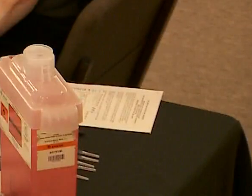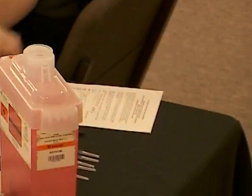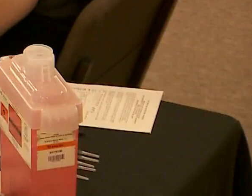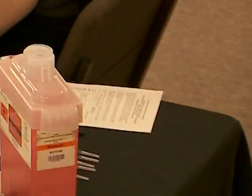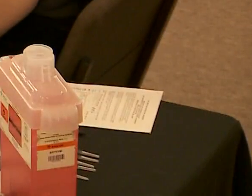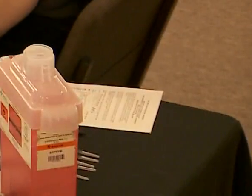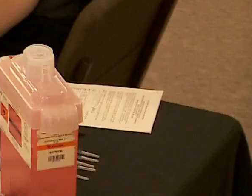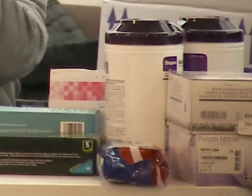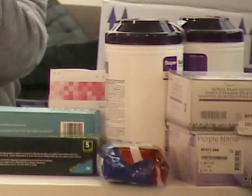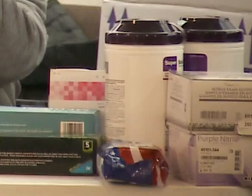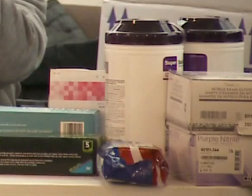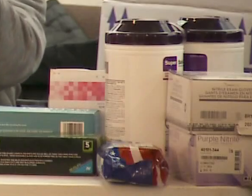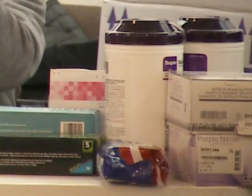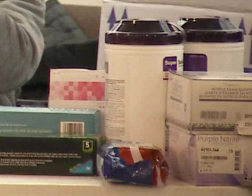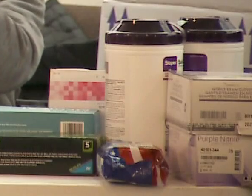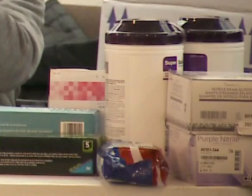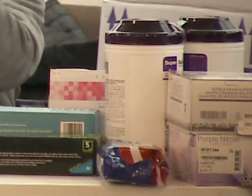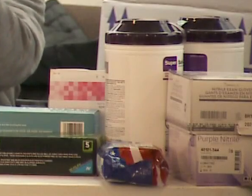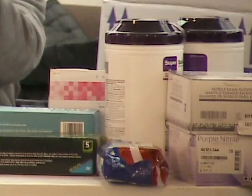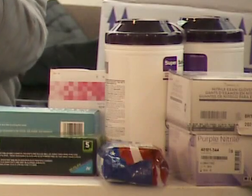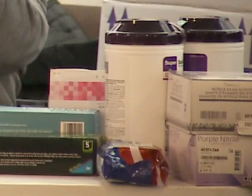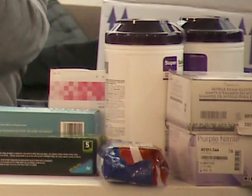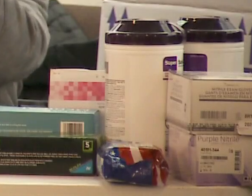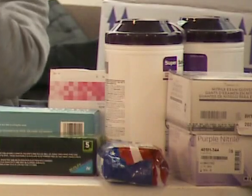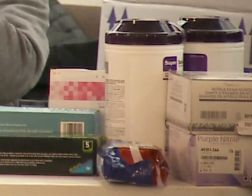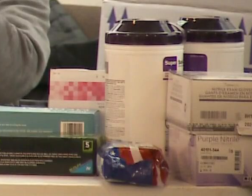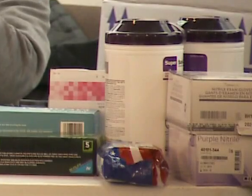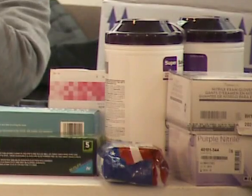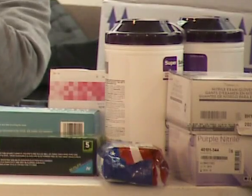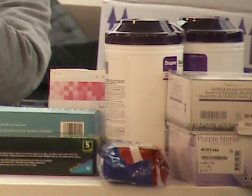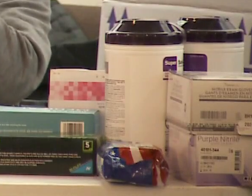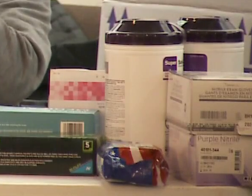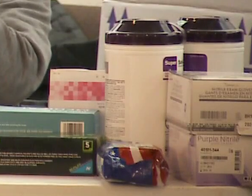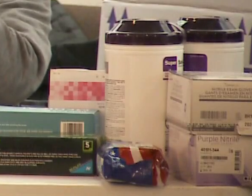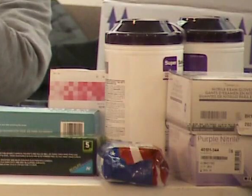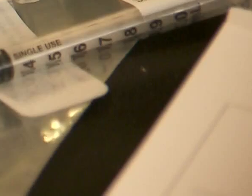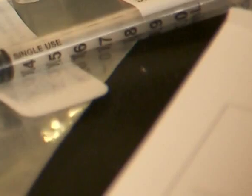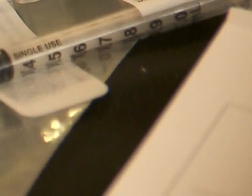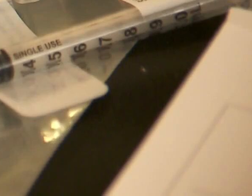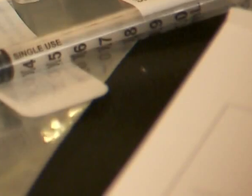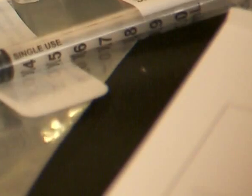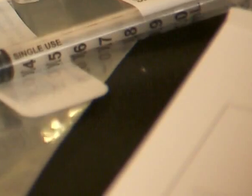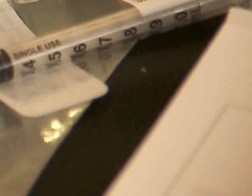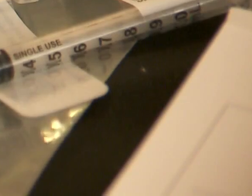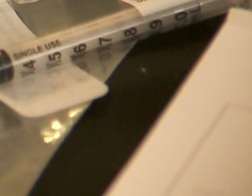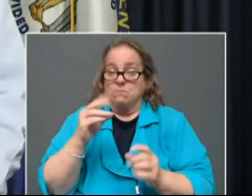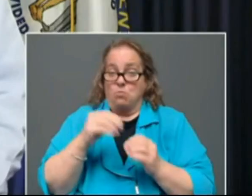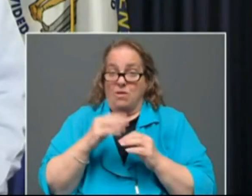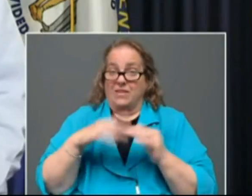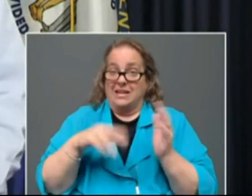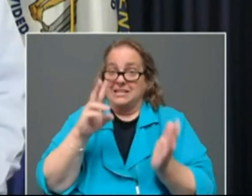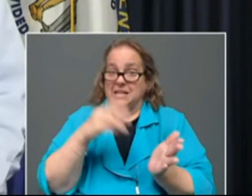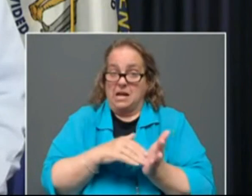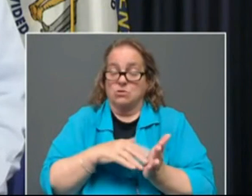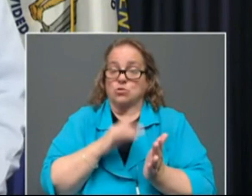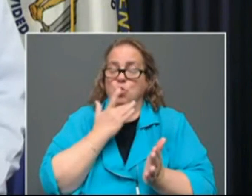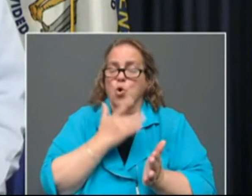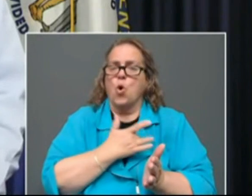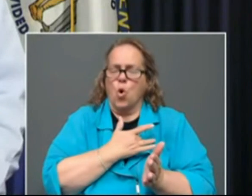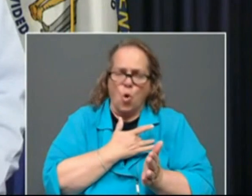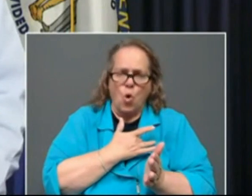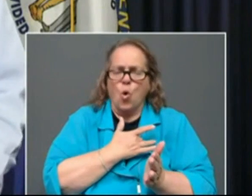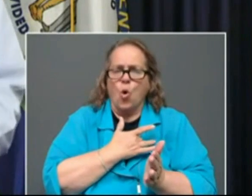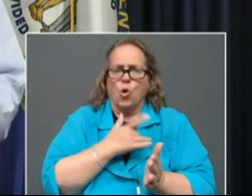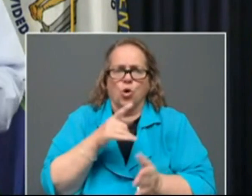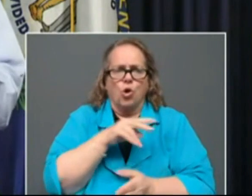two. Now that everyone 16 and older is eligible to get vaccinated, the governor is encouraging people to sign up. It will honor